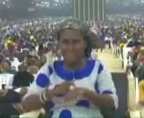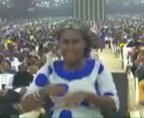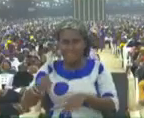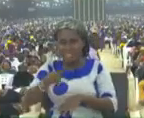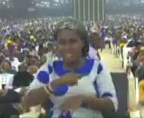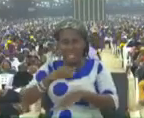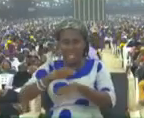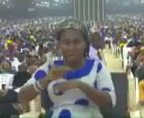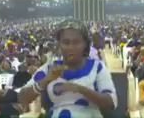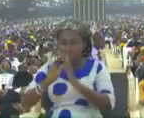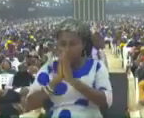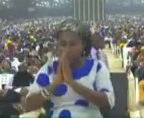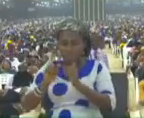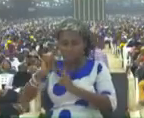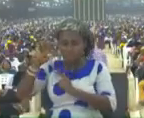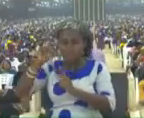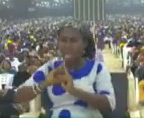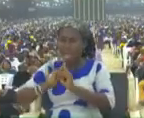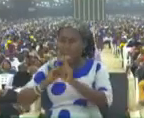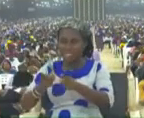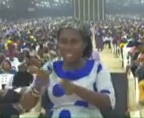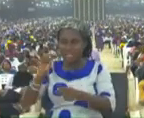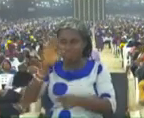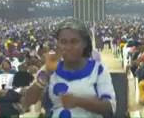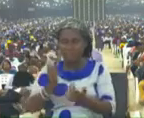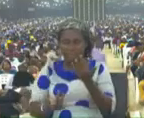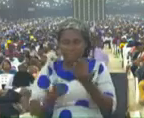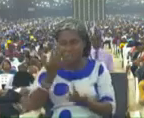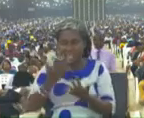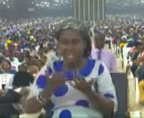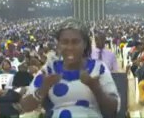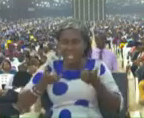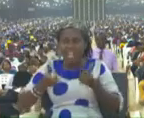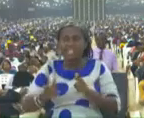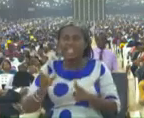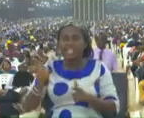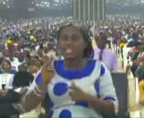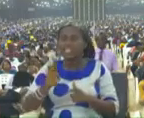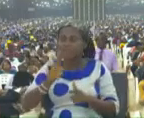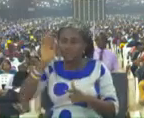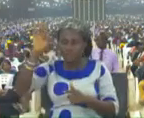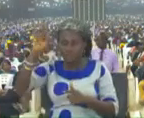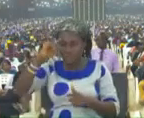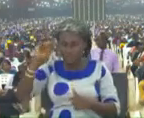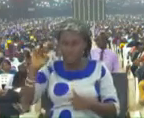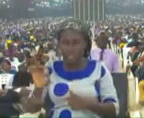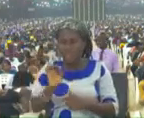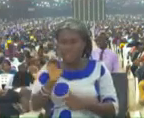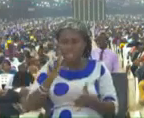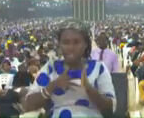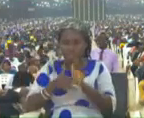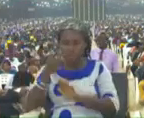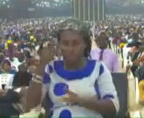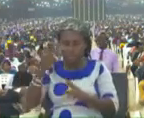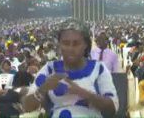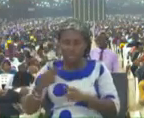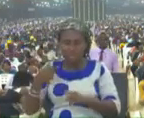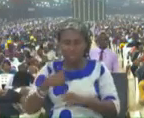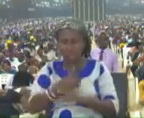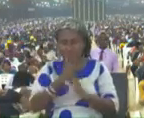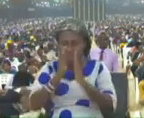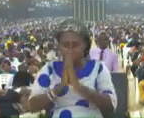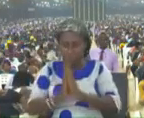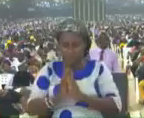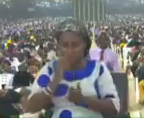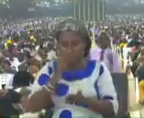answer them by fire. And let them remain yours forever. In Jesus' mighty name, we